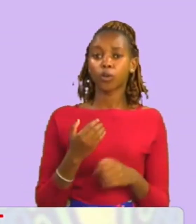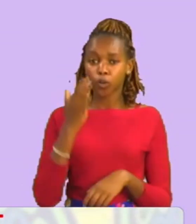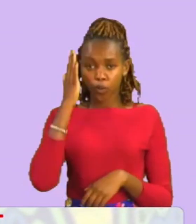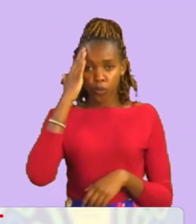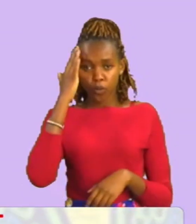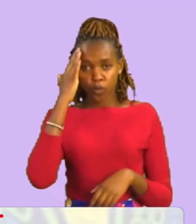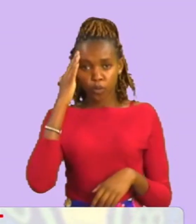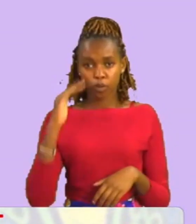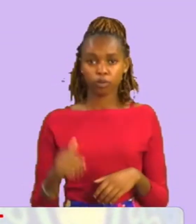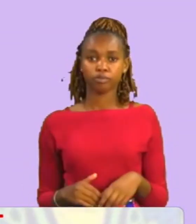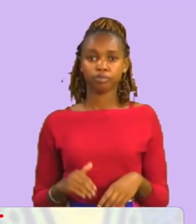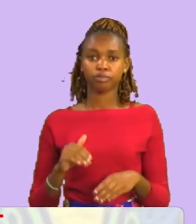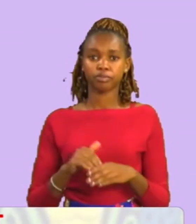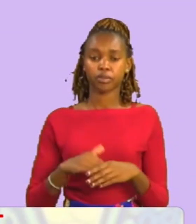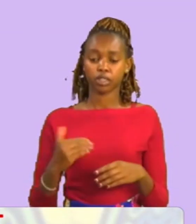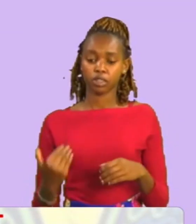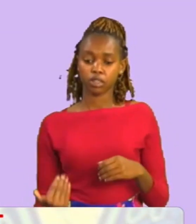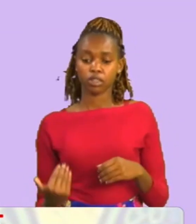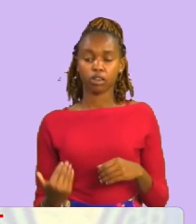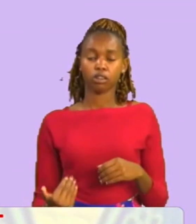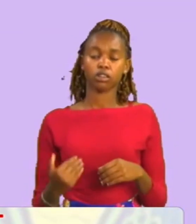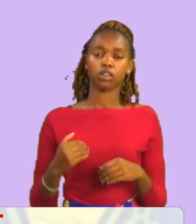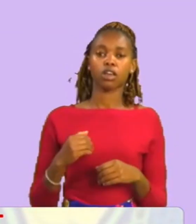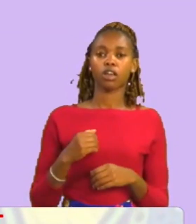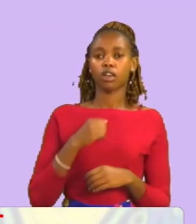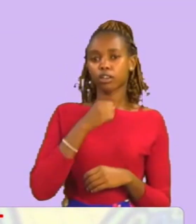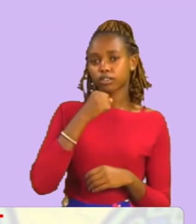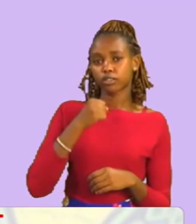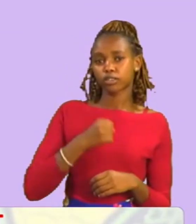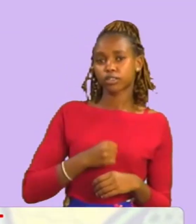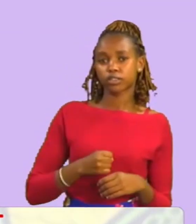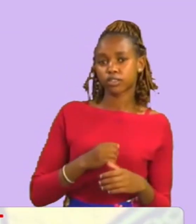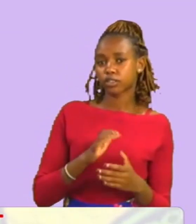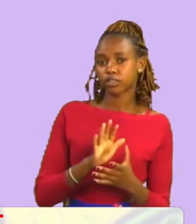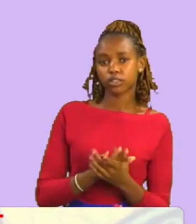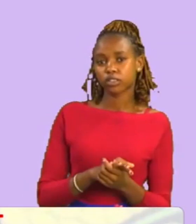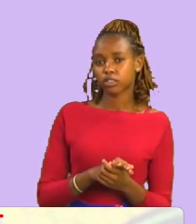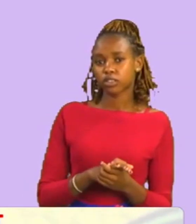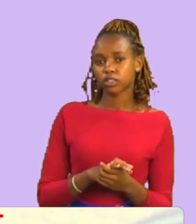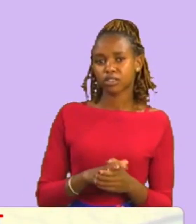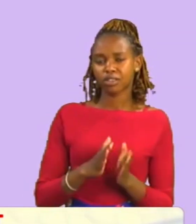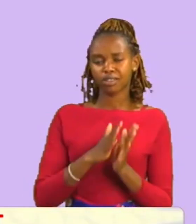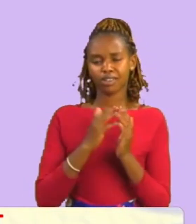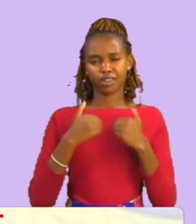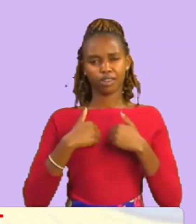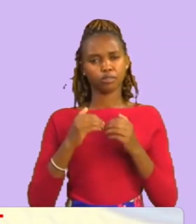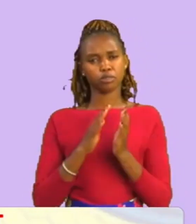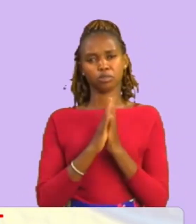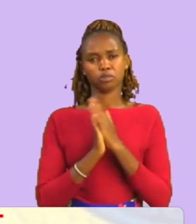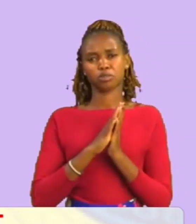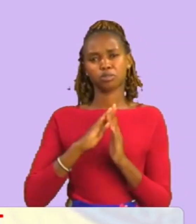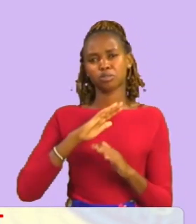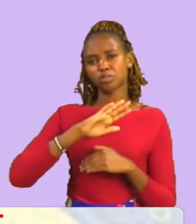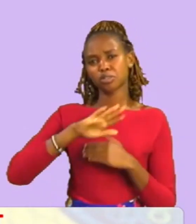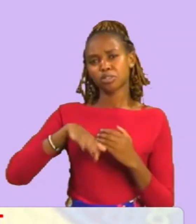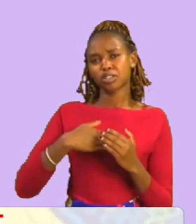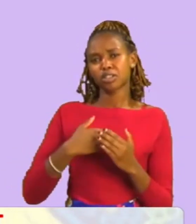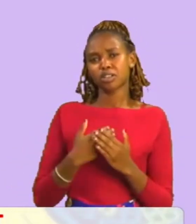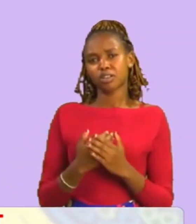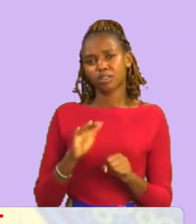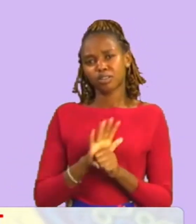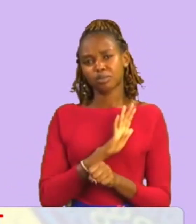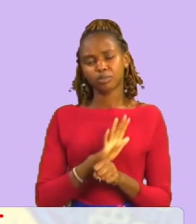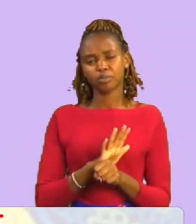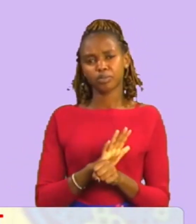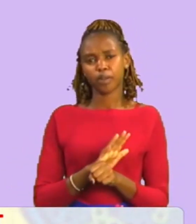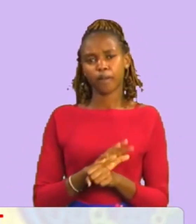bro. Basically alisema tu maisha uendelea. So acha keti hapo na uko na story mingi ule beshte yangu tutoka naye class 2